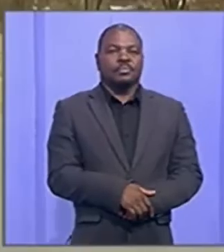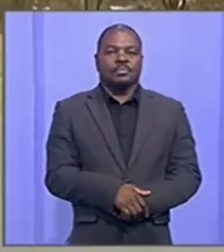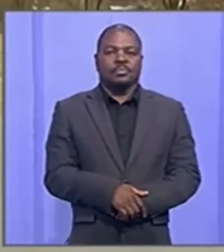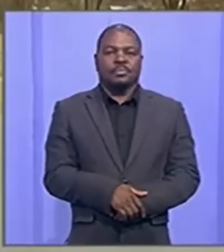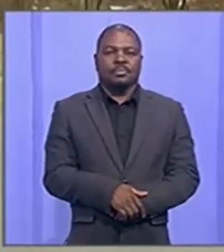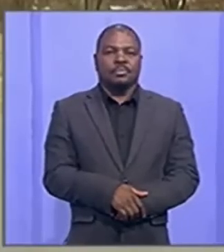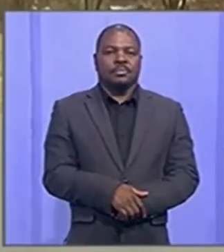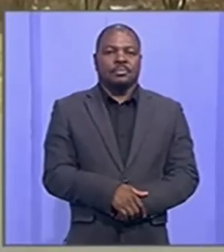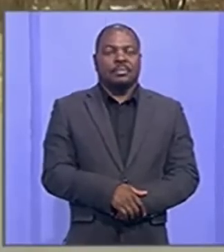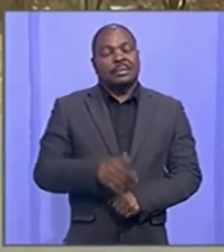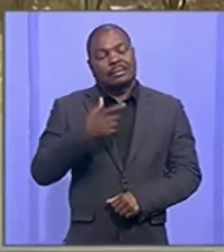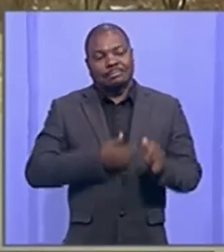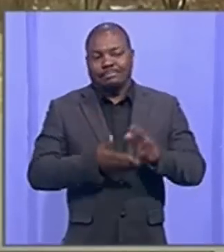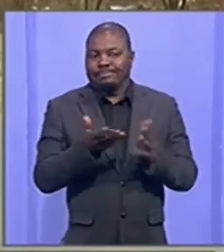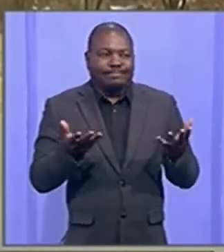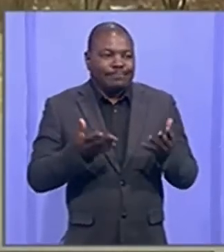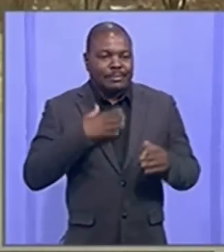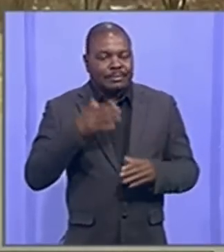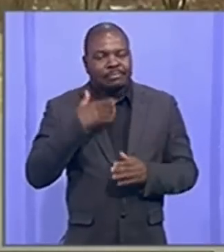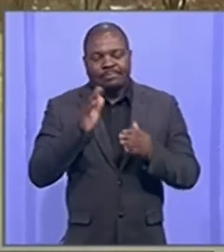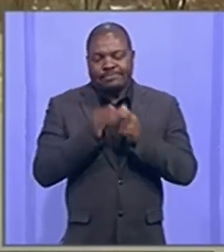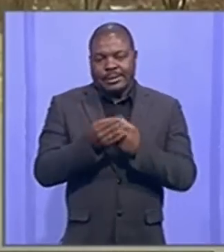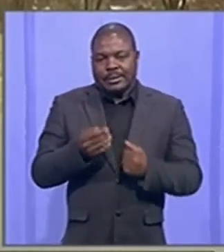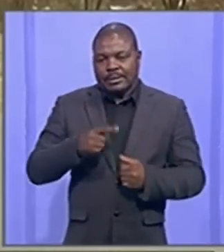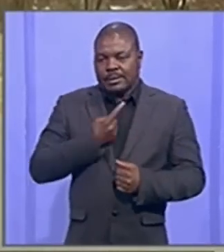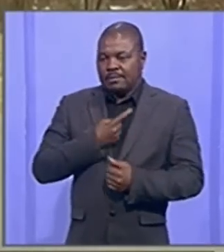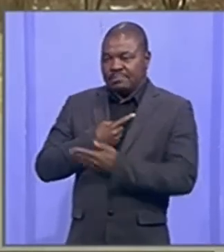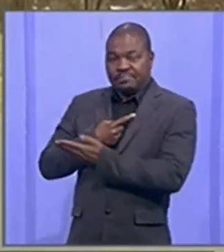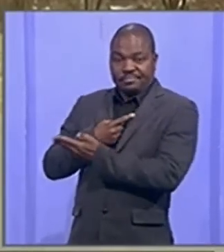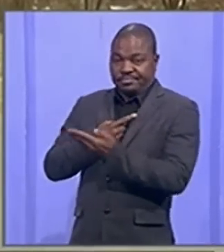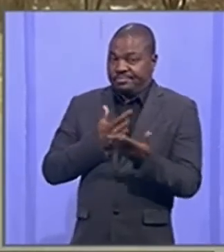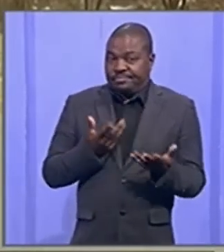moloro ka gona re no iphitlhana monokeng mo ke moloro re dula gona